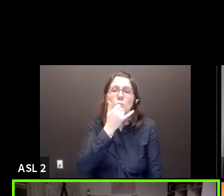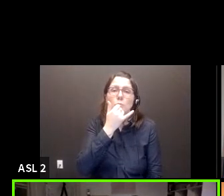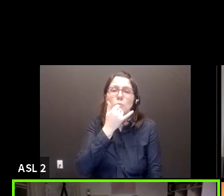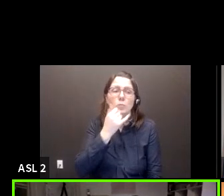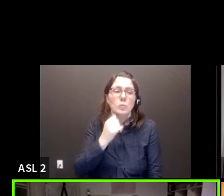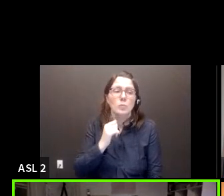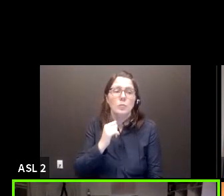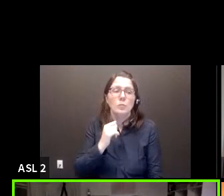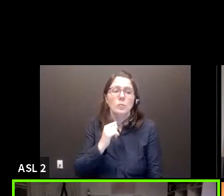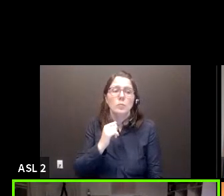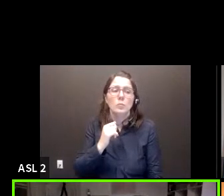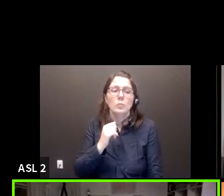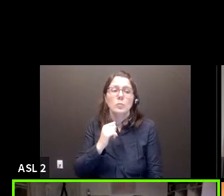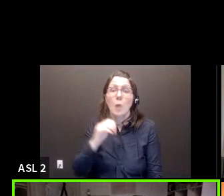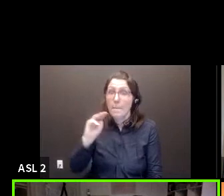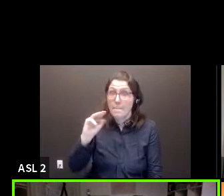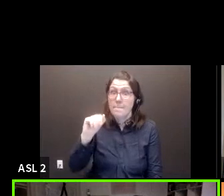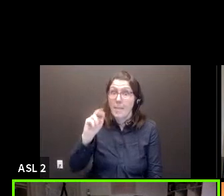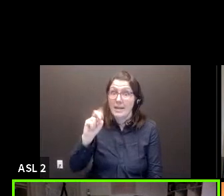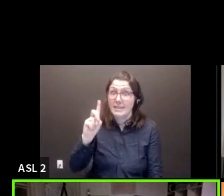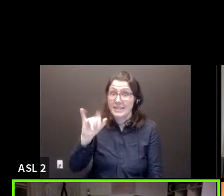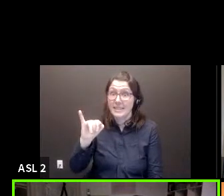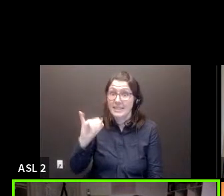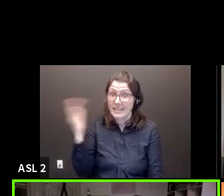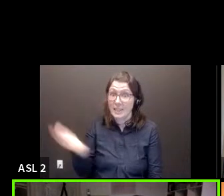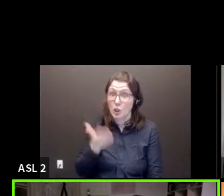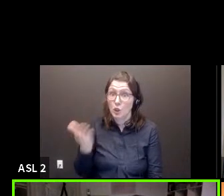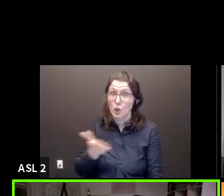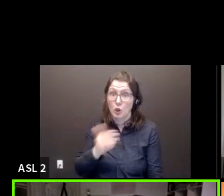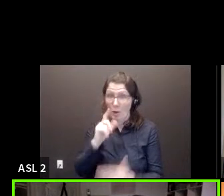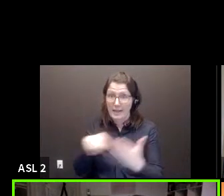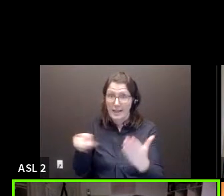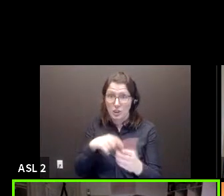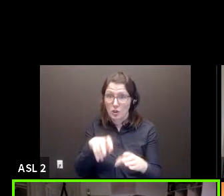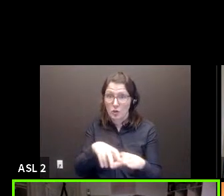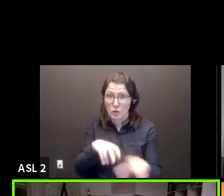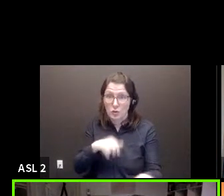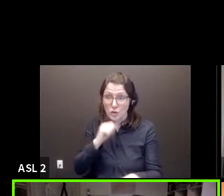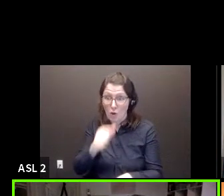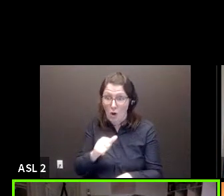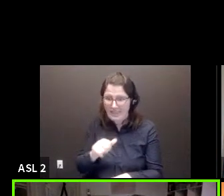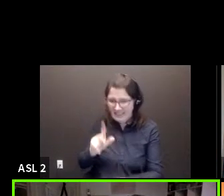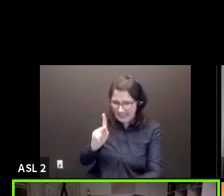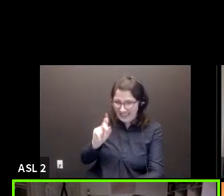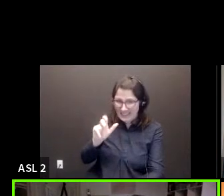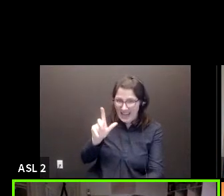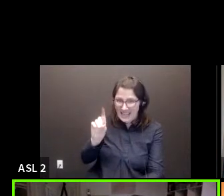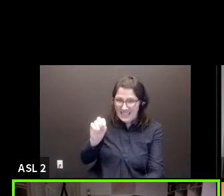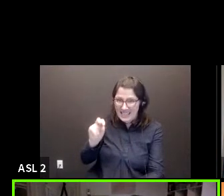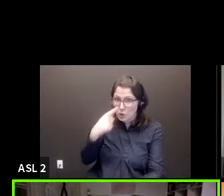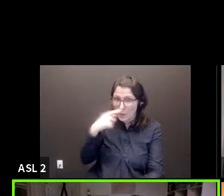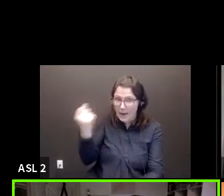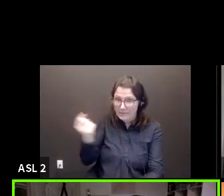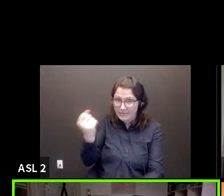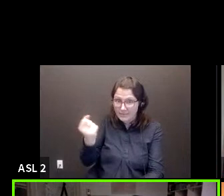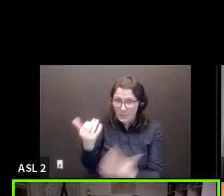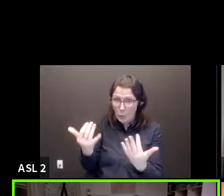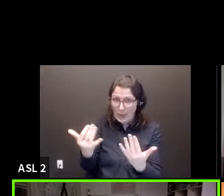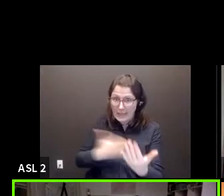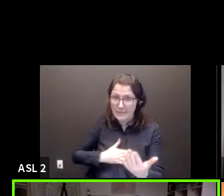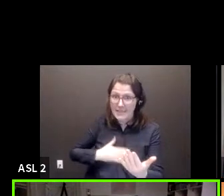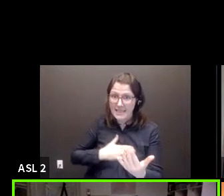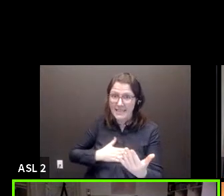see uh mandy has raised their hand so kel kelden if i could ask you to hold on i'm sorry